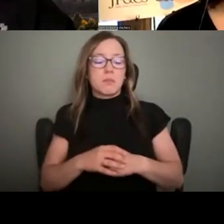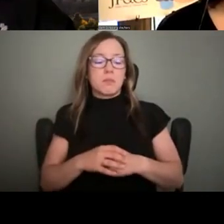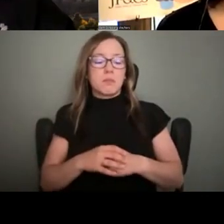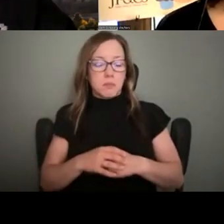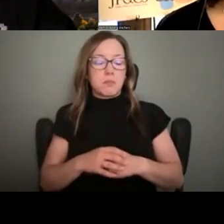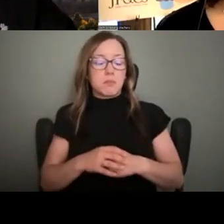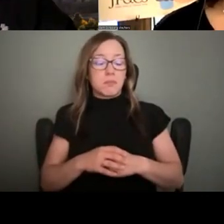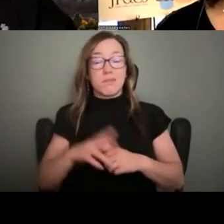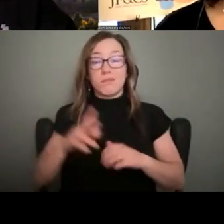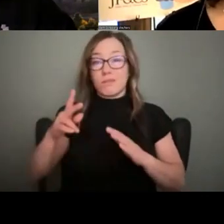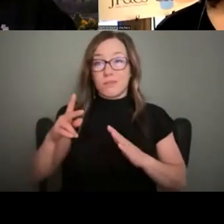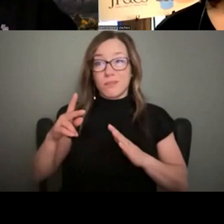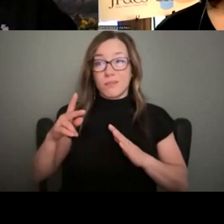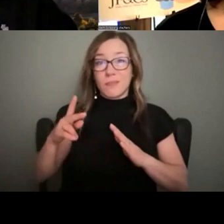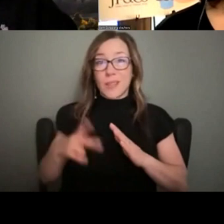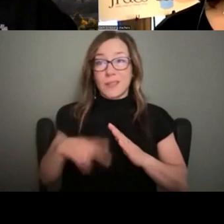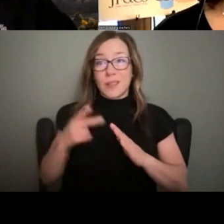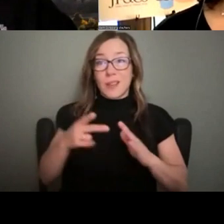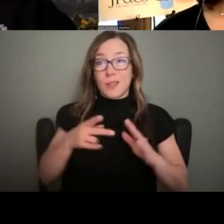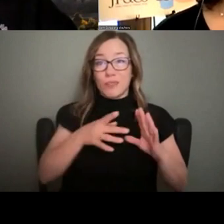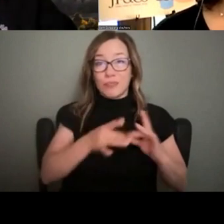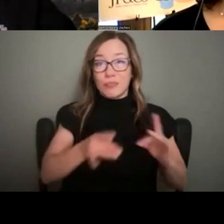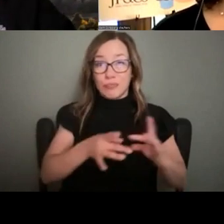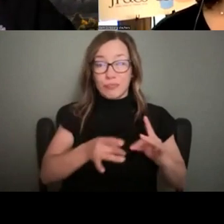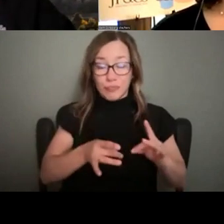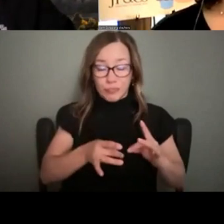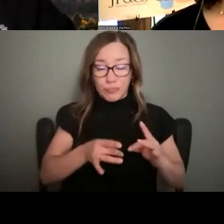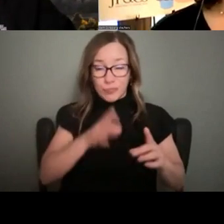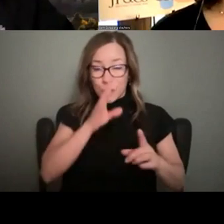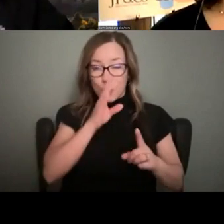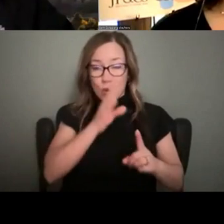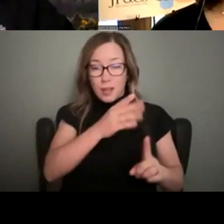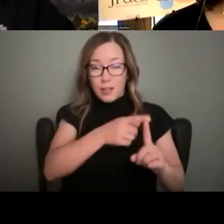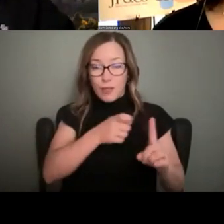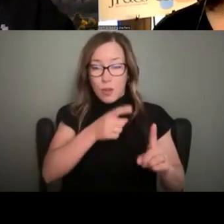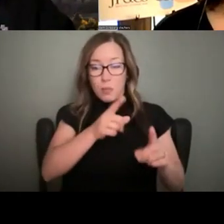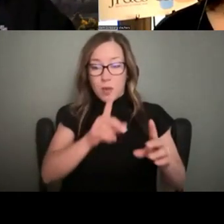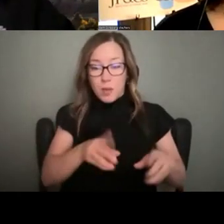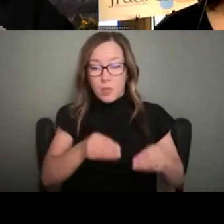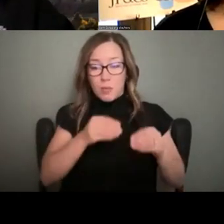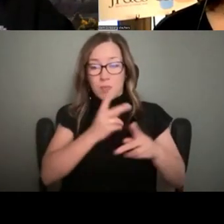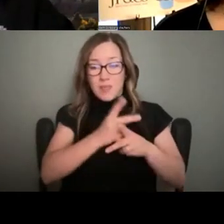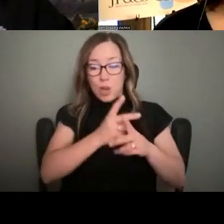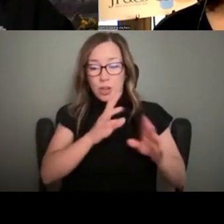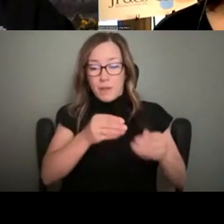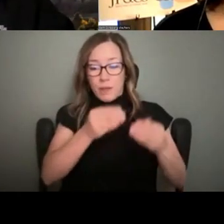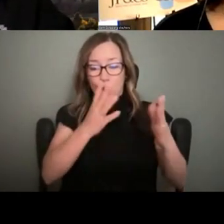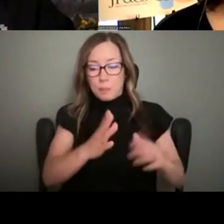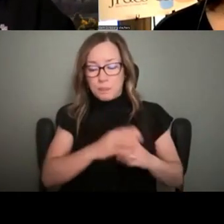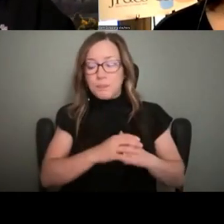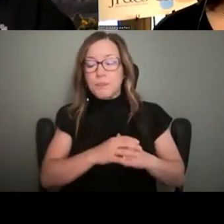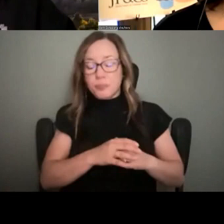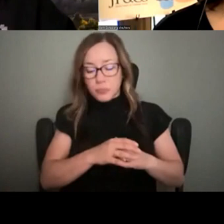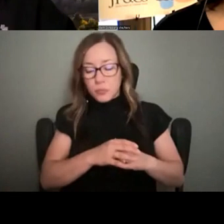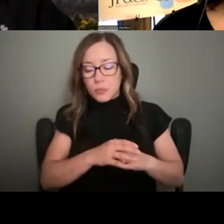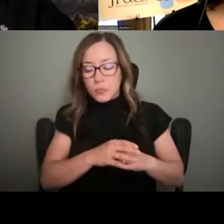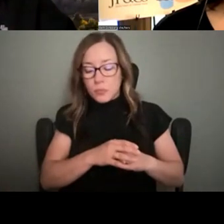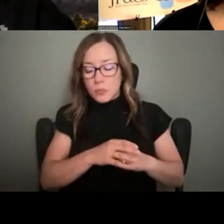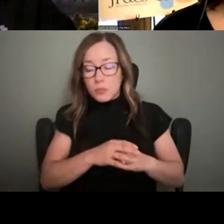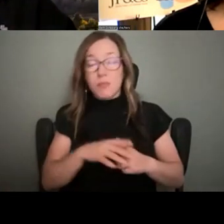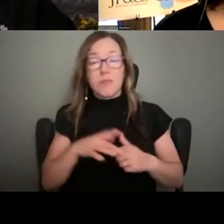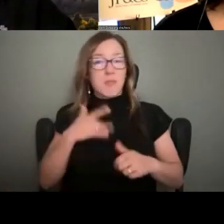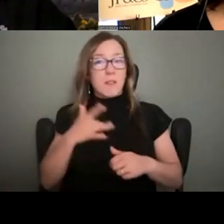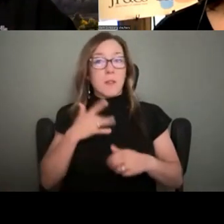A second anecdote comes directly from a caregiver. The caregiver wrote, I feel